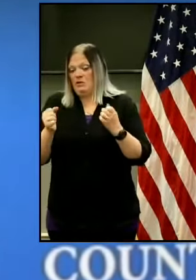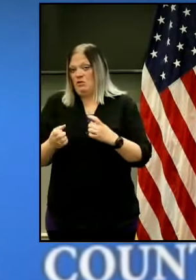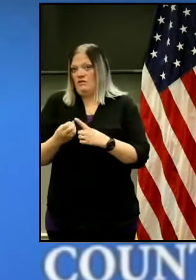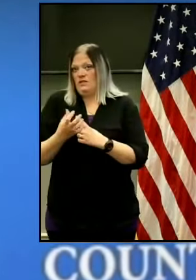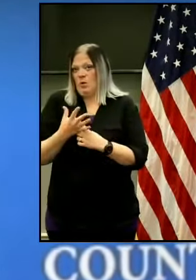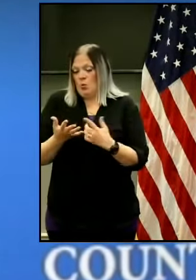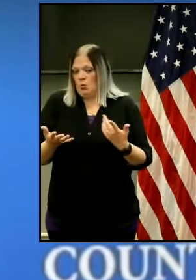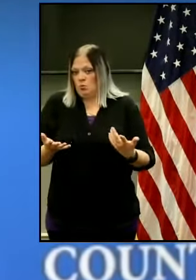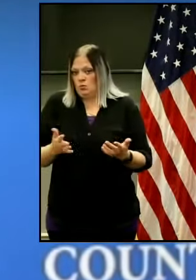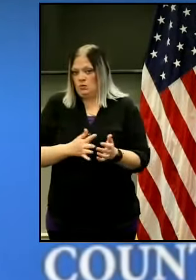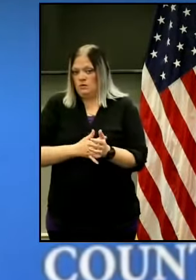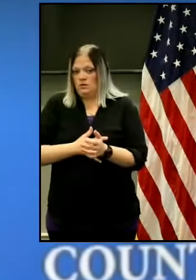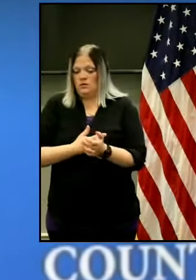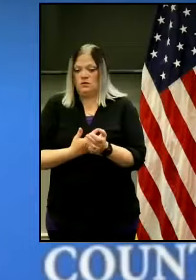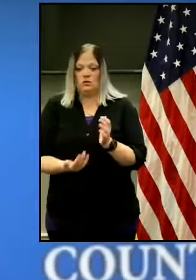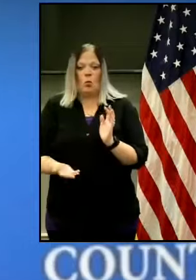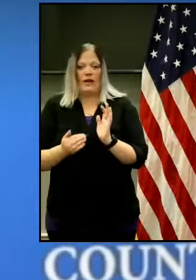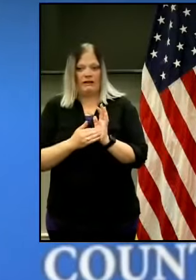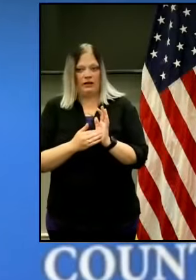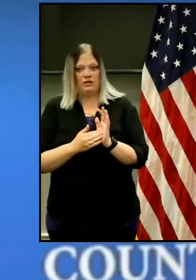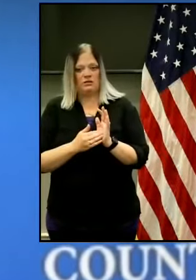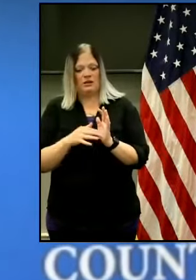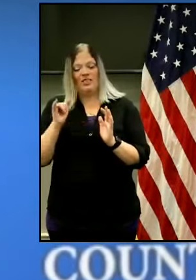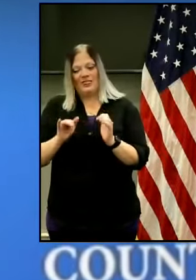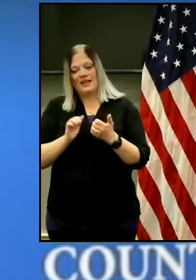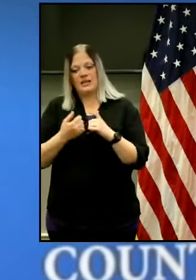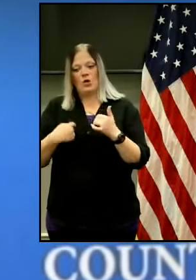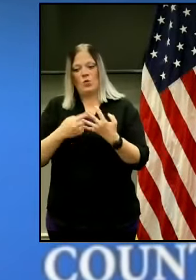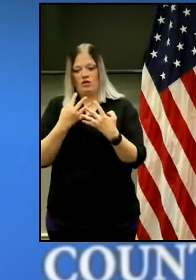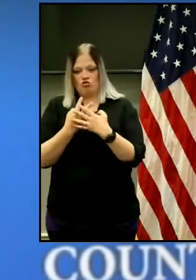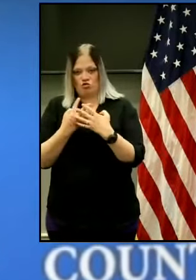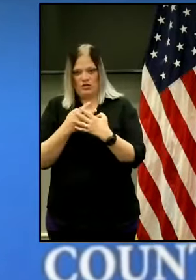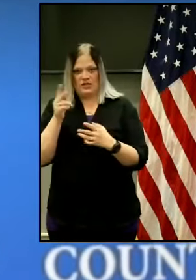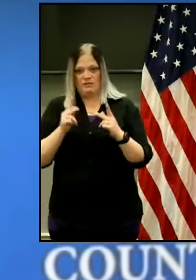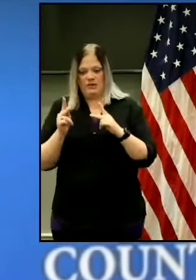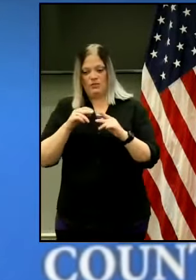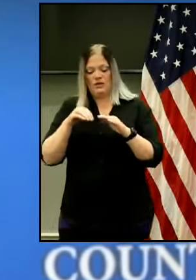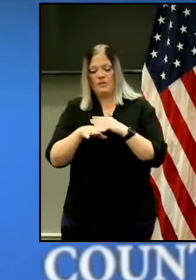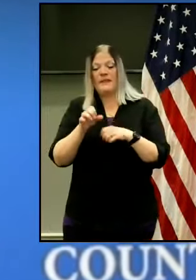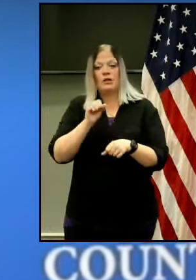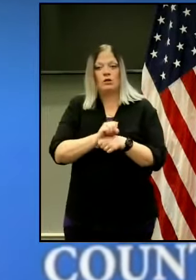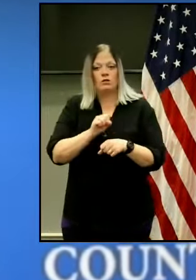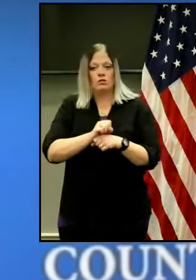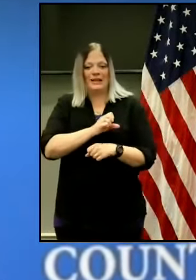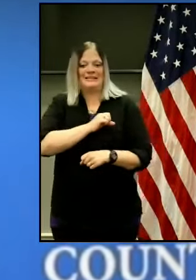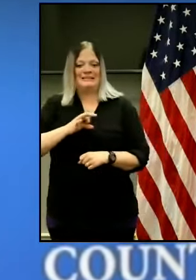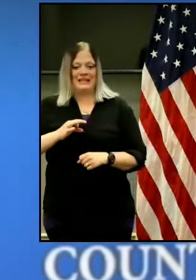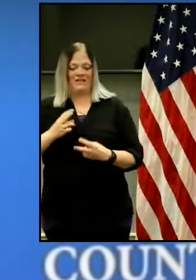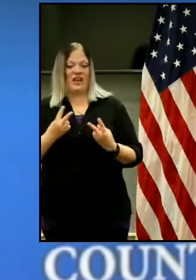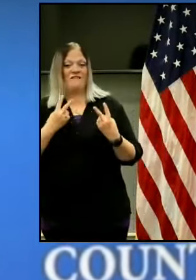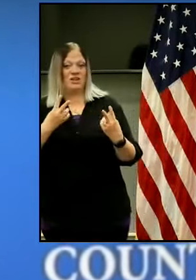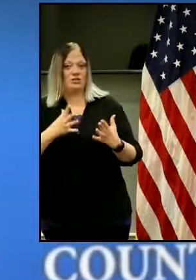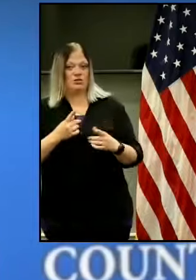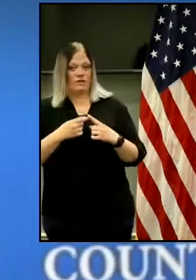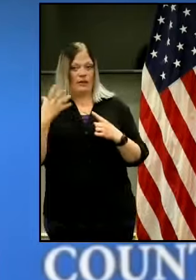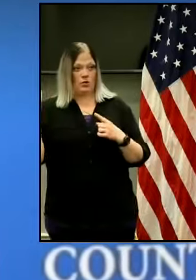exposed. So again, that's how we're screening individuals who are coming in who are employees and visitors from the